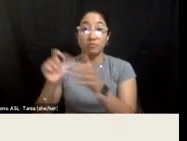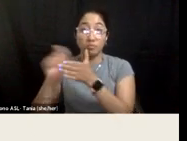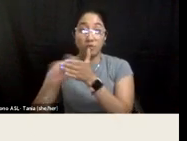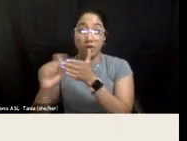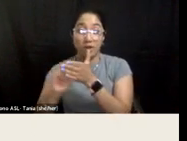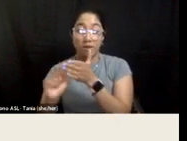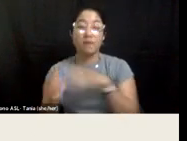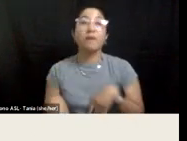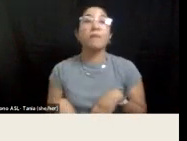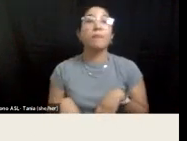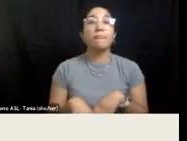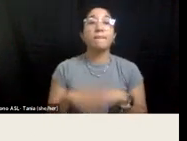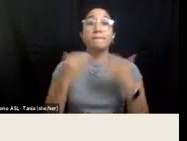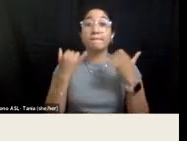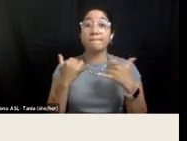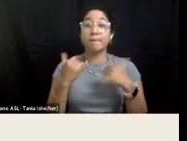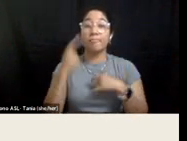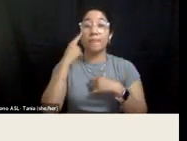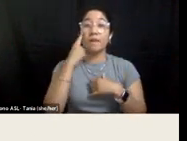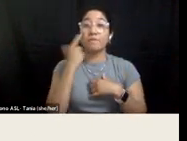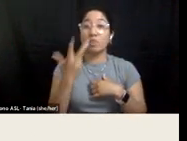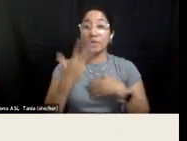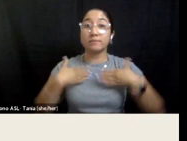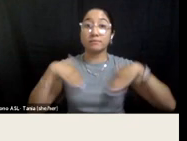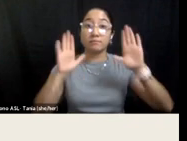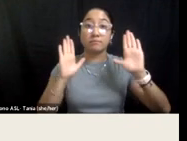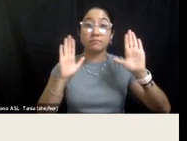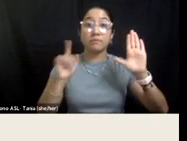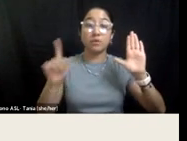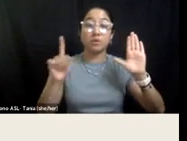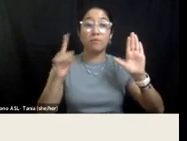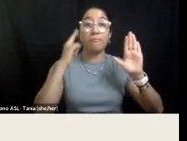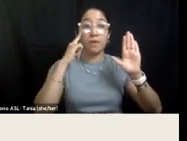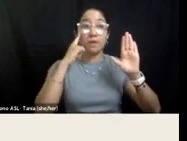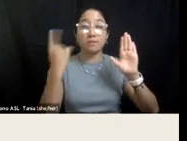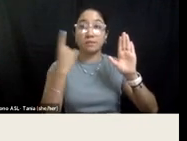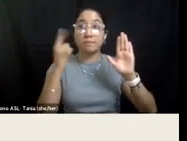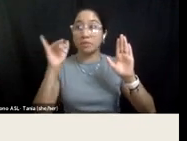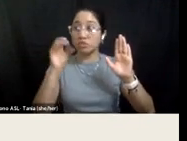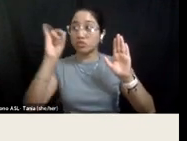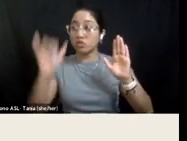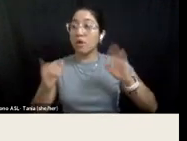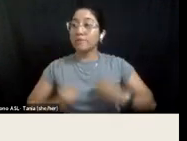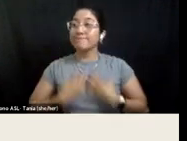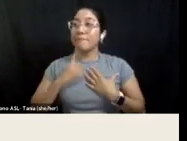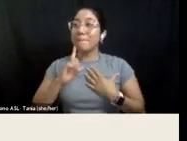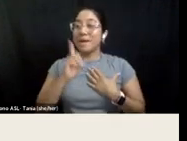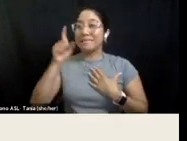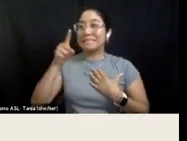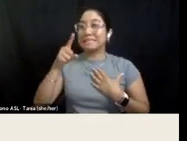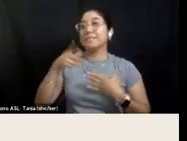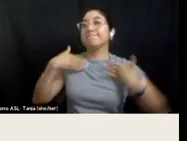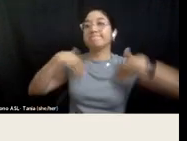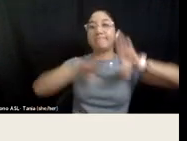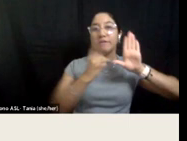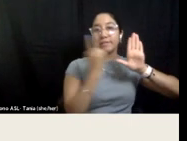example, you of because you're not sharing this, please be way more serious. I want you to think of a time that something brought you great joy. I was married in the before, end, and you had to sacrifice something for it to get it. My, you had